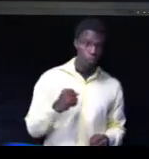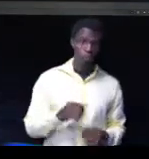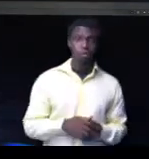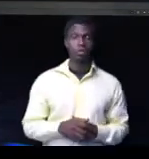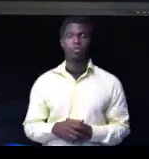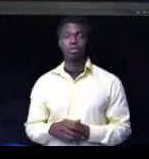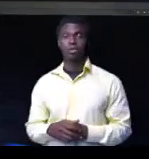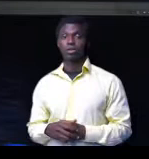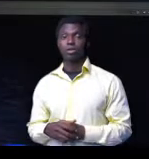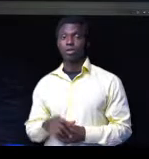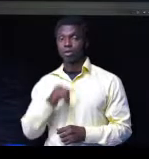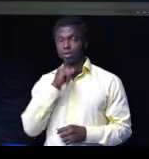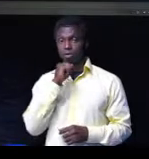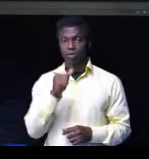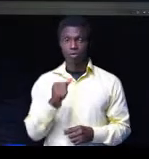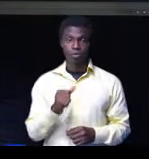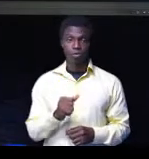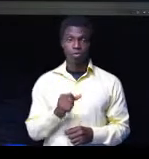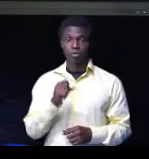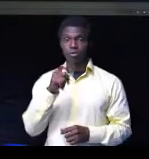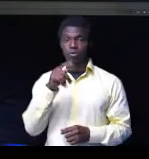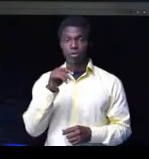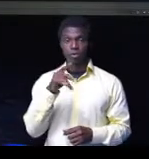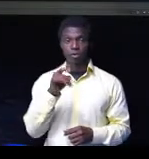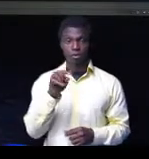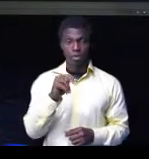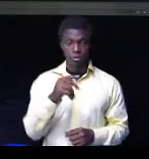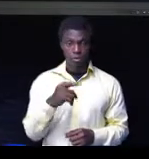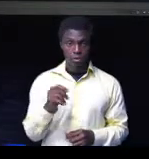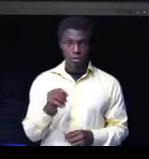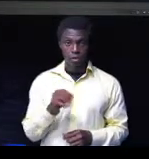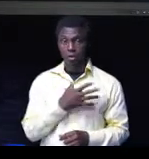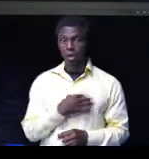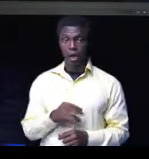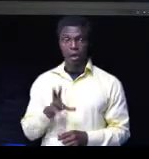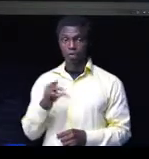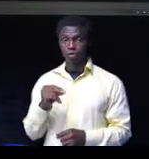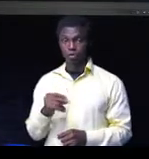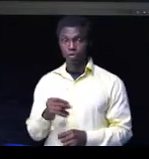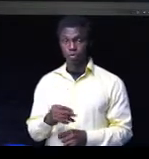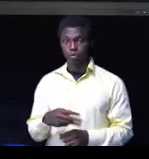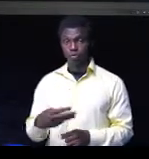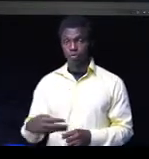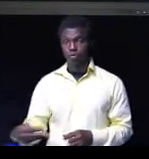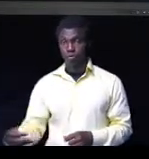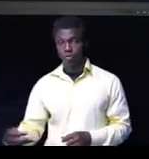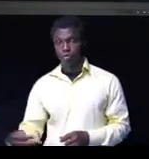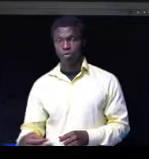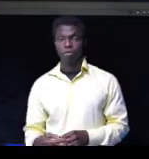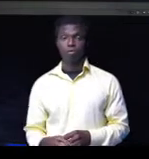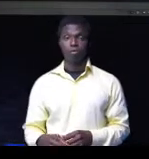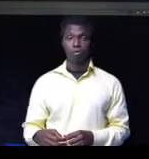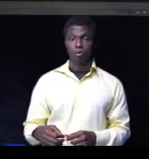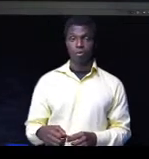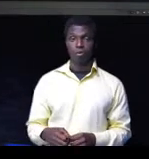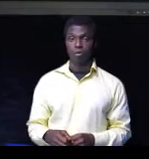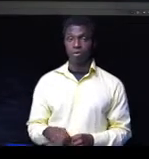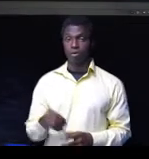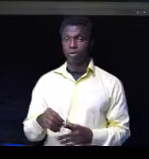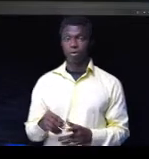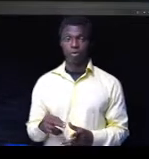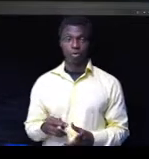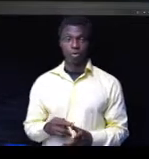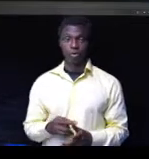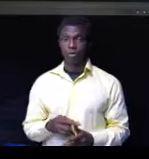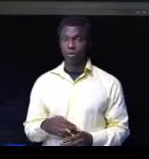do that in judo. Does not involve striking, and does not use weapons or equipment. You don't